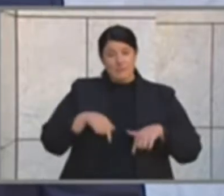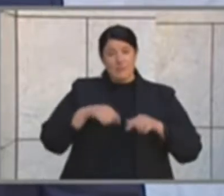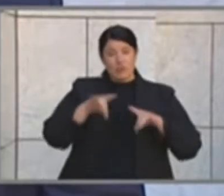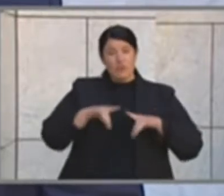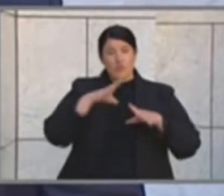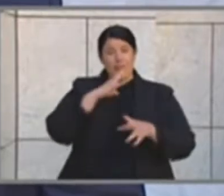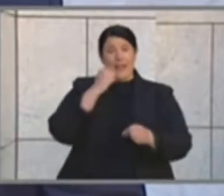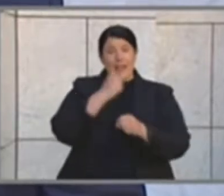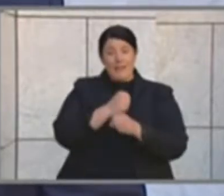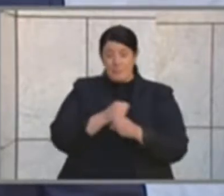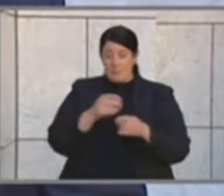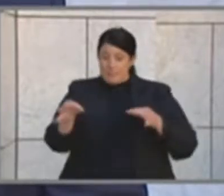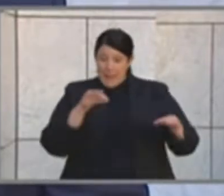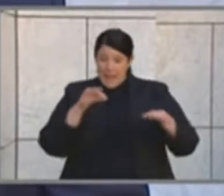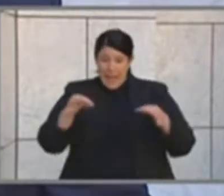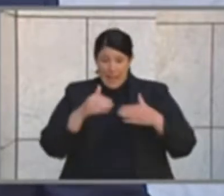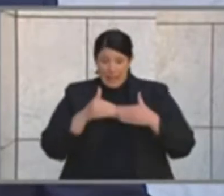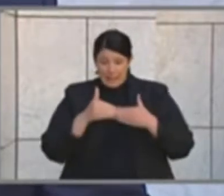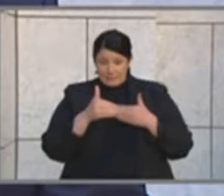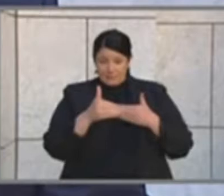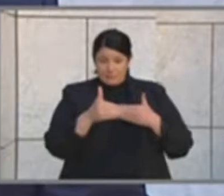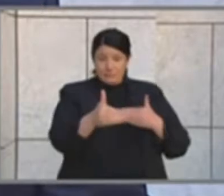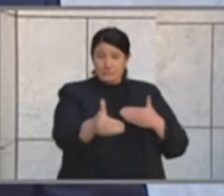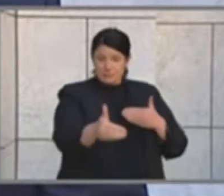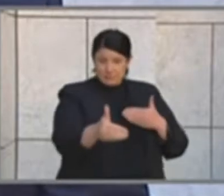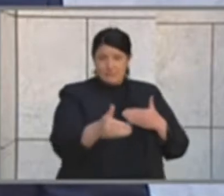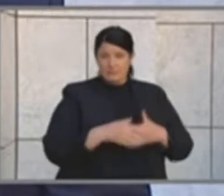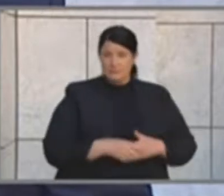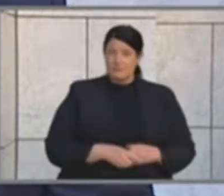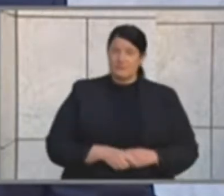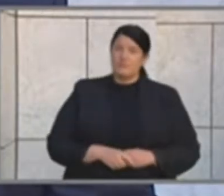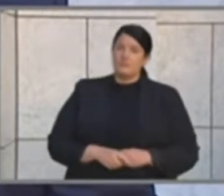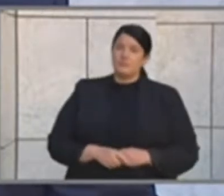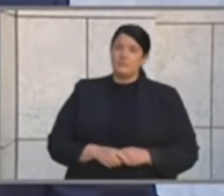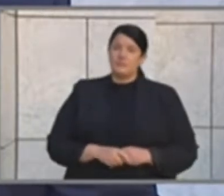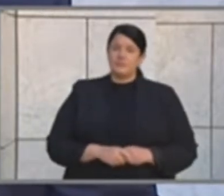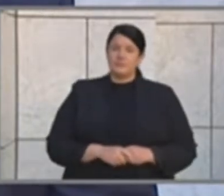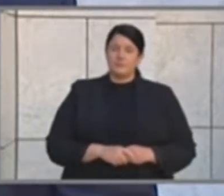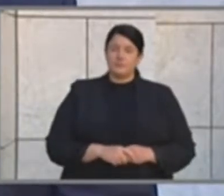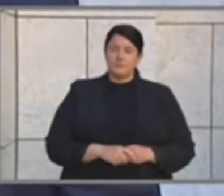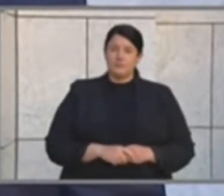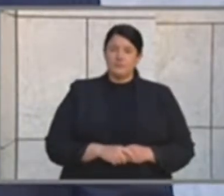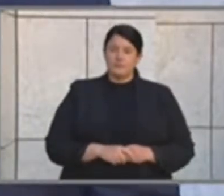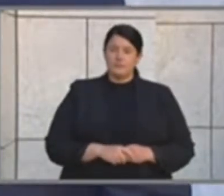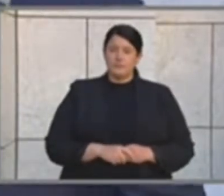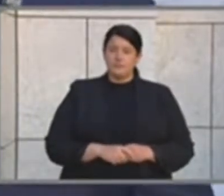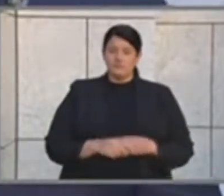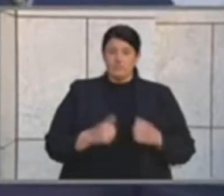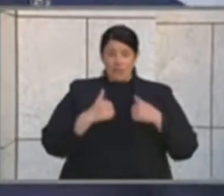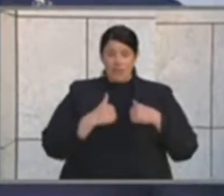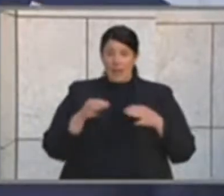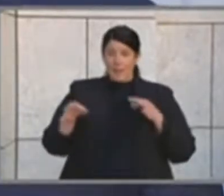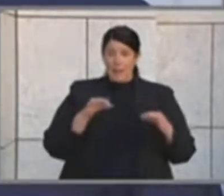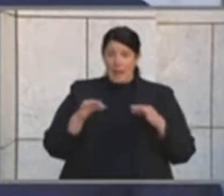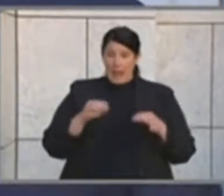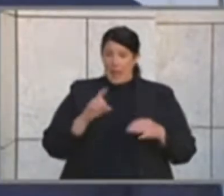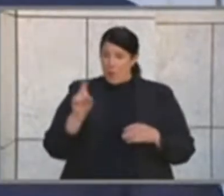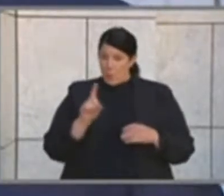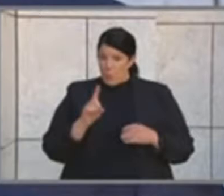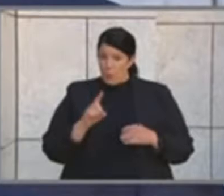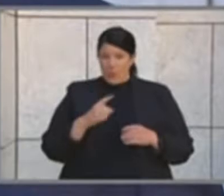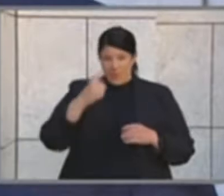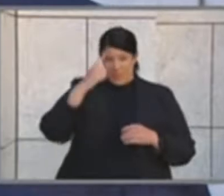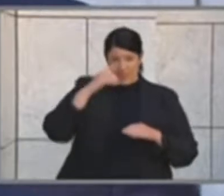been pursuing from the outset of this outbreak has been to fight this war on two